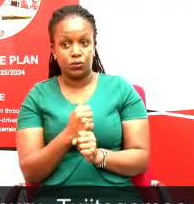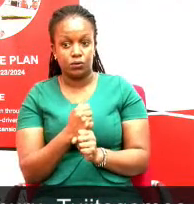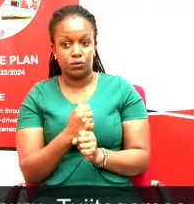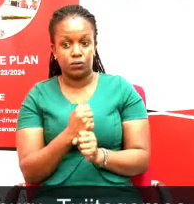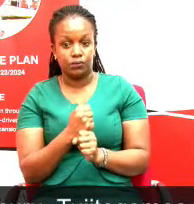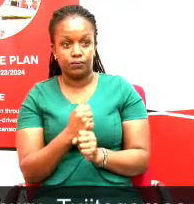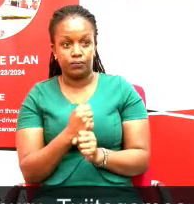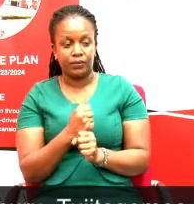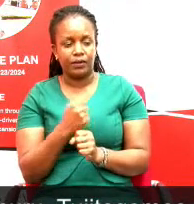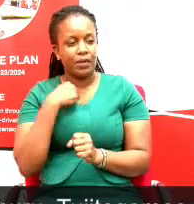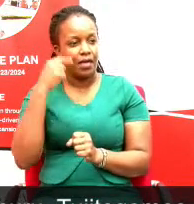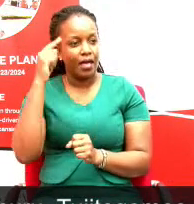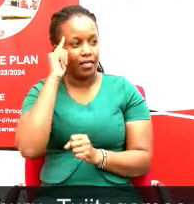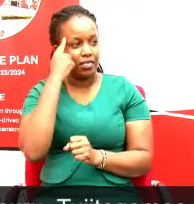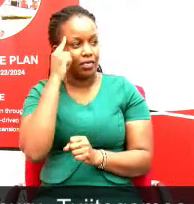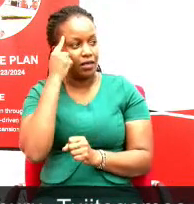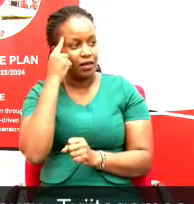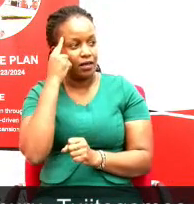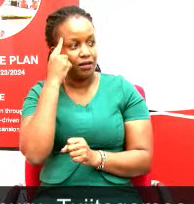I think